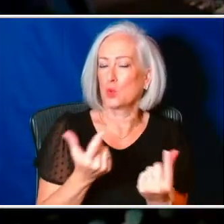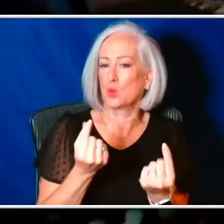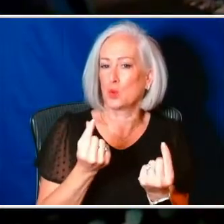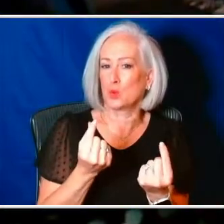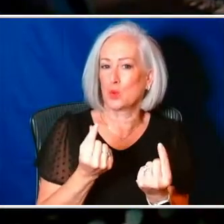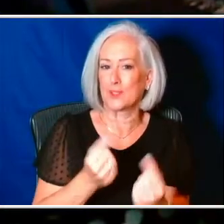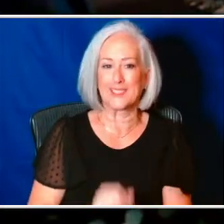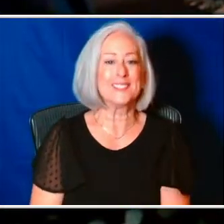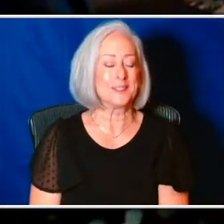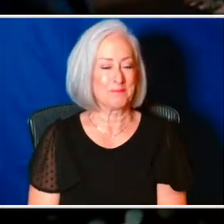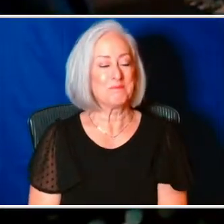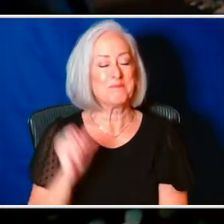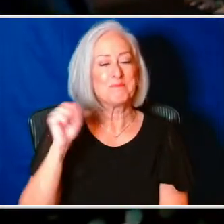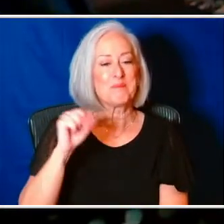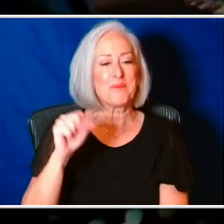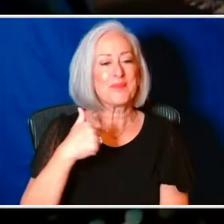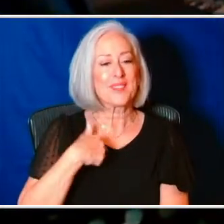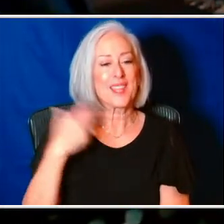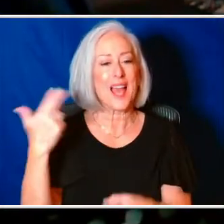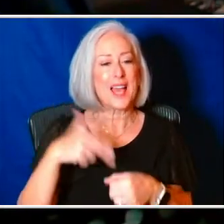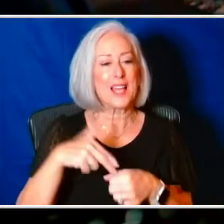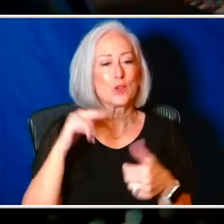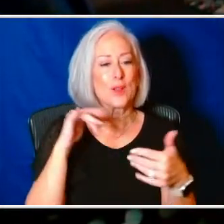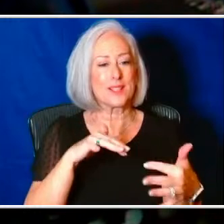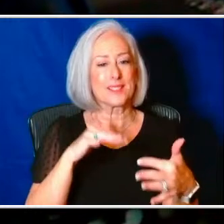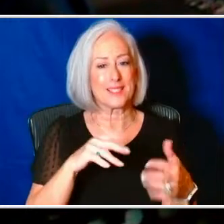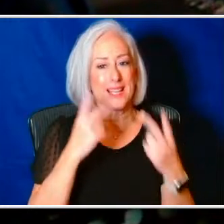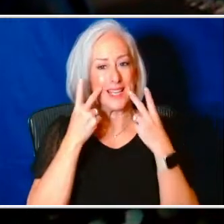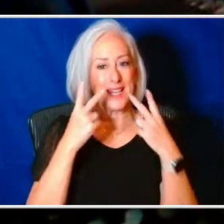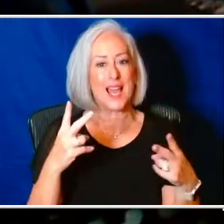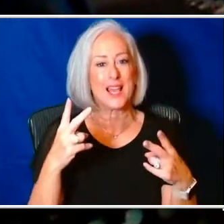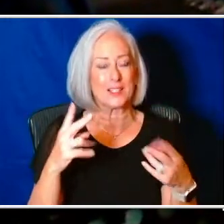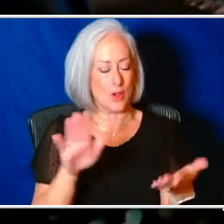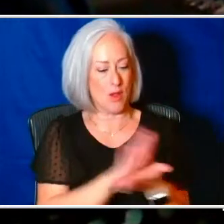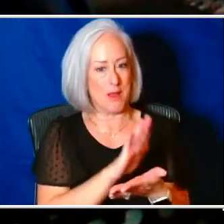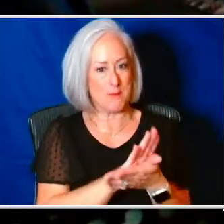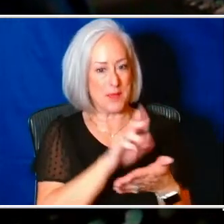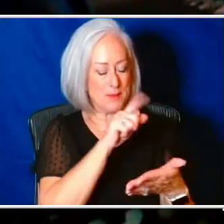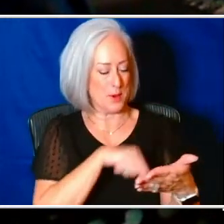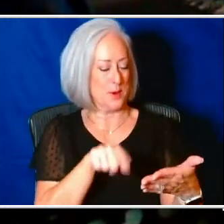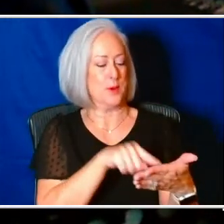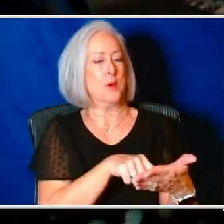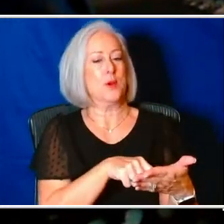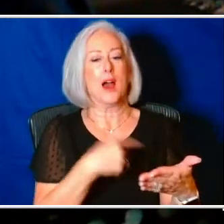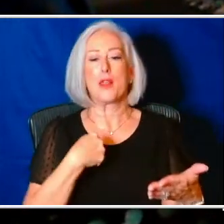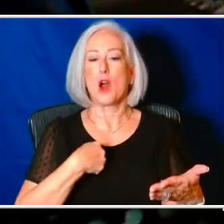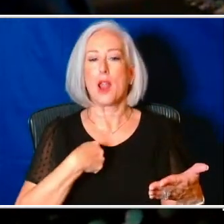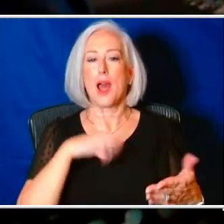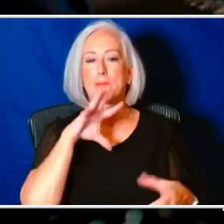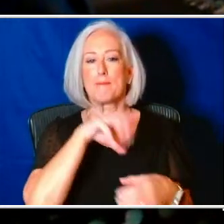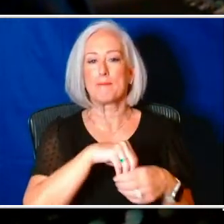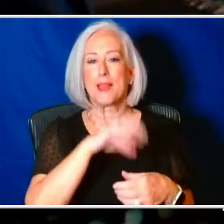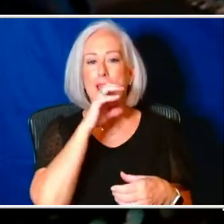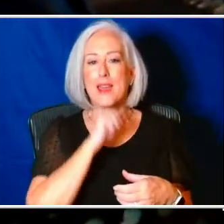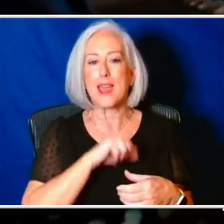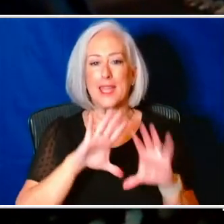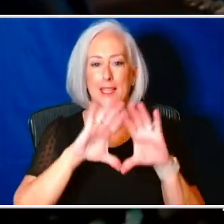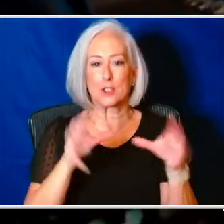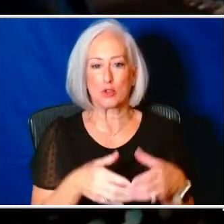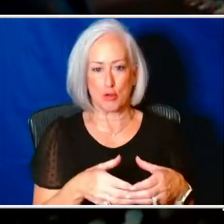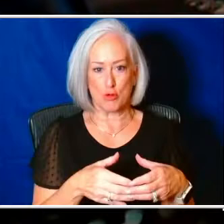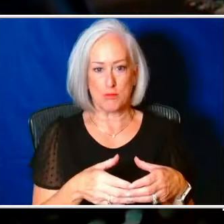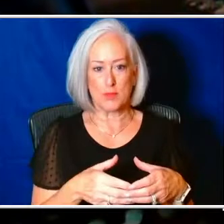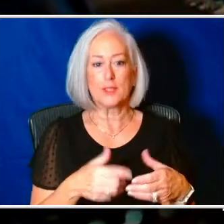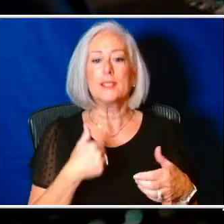So yeah, I joined the study because I saw a flyer and I was in the age group. So I was like, well, that's great. And I am interested in lung